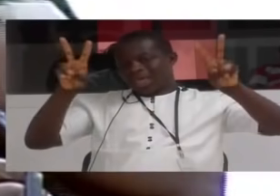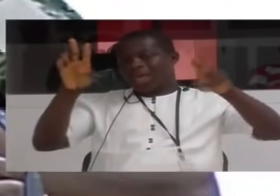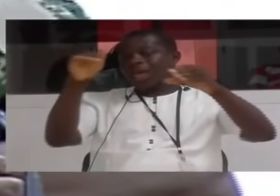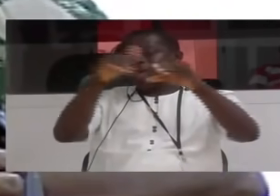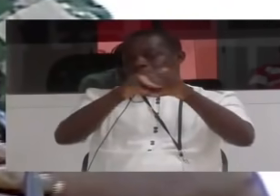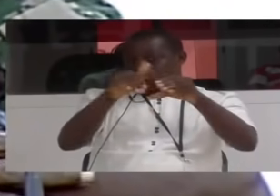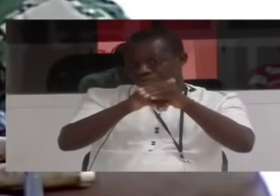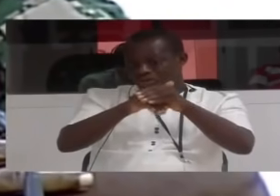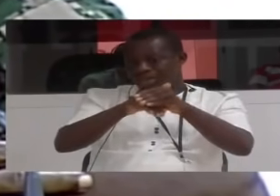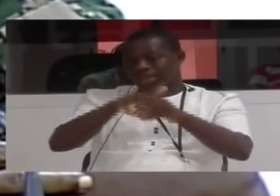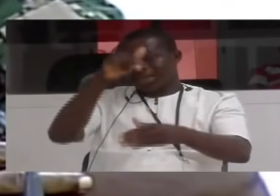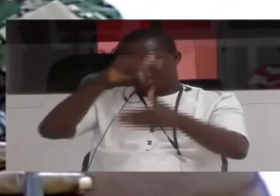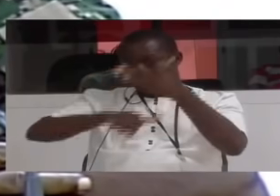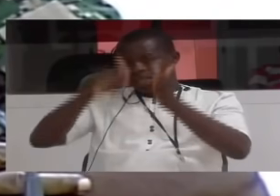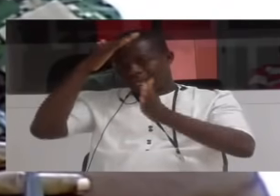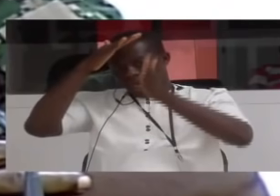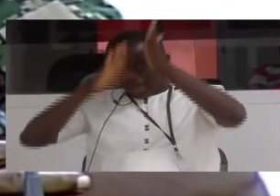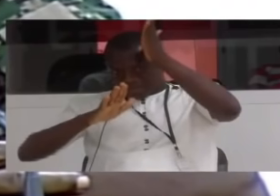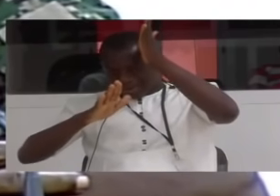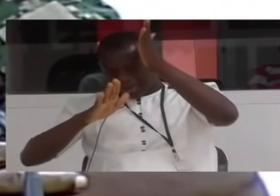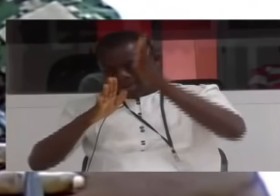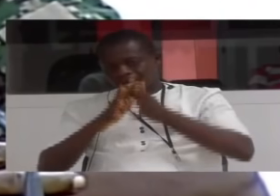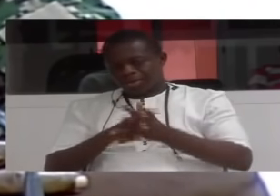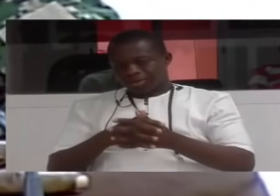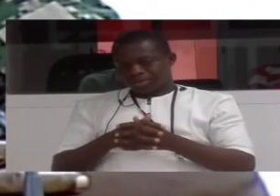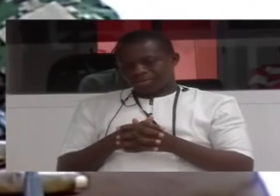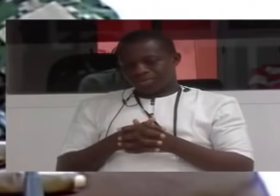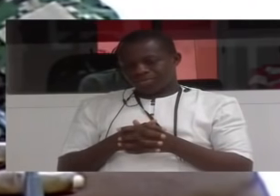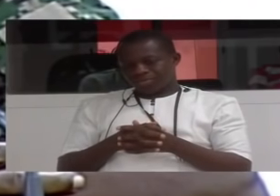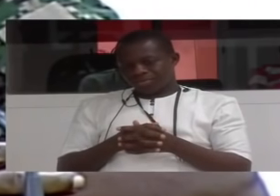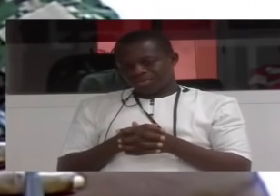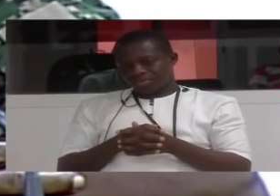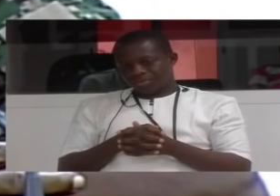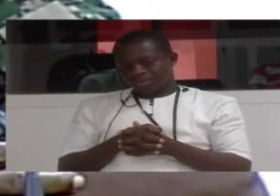bi. Yaya Jame was putting them into the system, into the army.